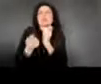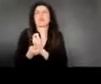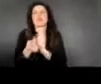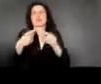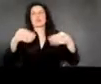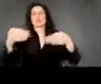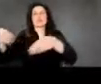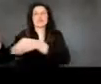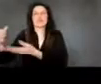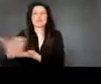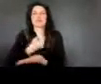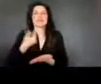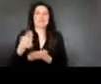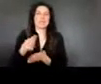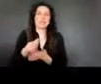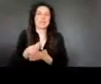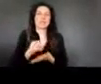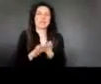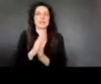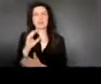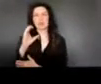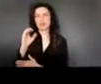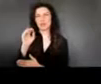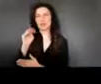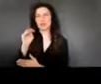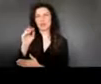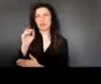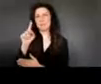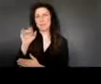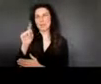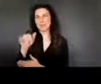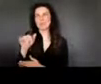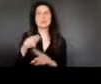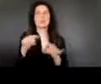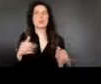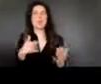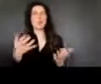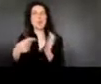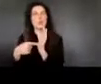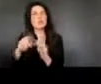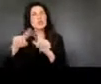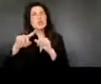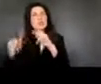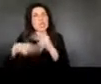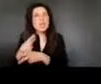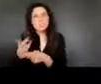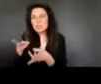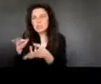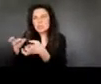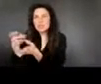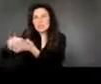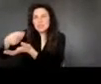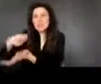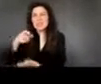But even with that, I was trying to expand it a bit and show the kind of types of extraction that are involved in that kind of